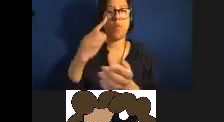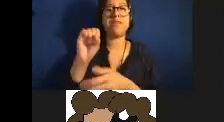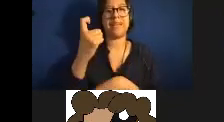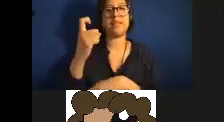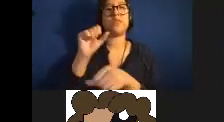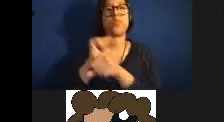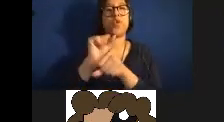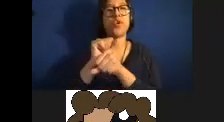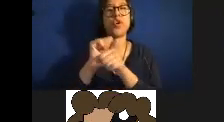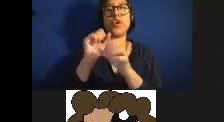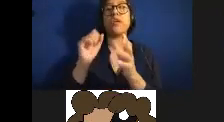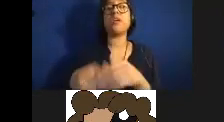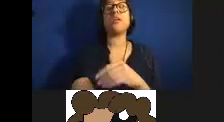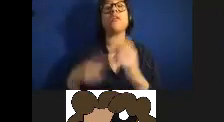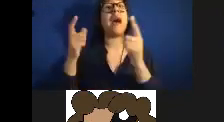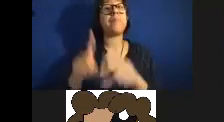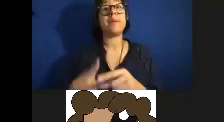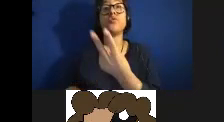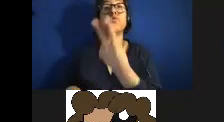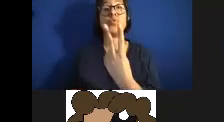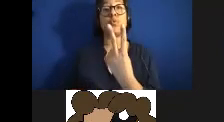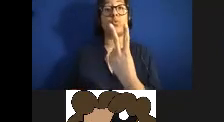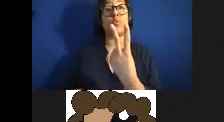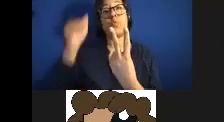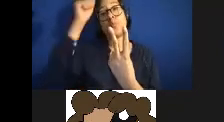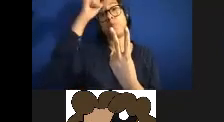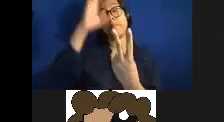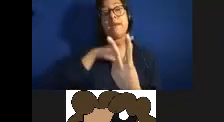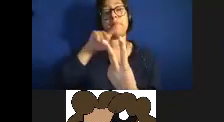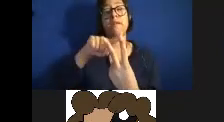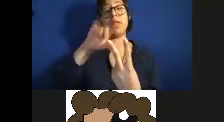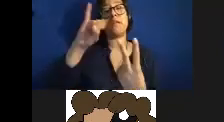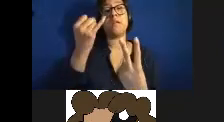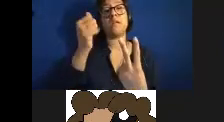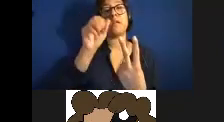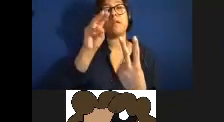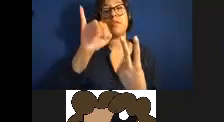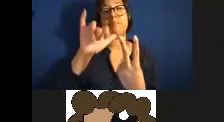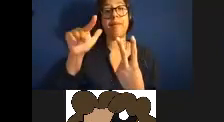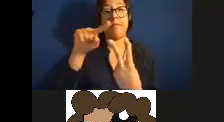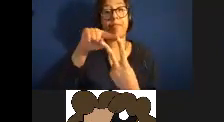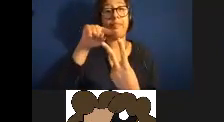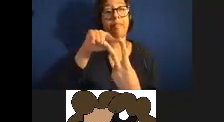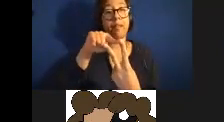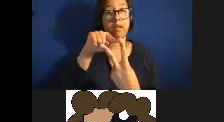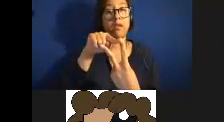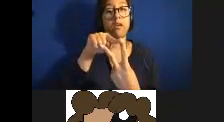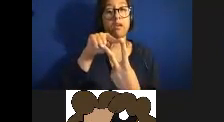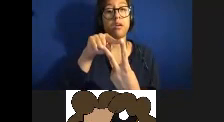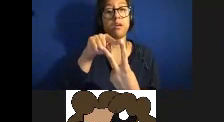Jamil. No, actually two. One of them's name was Jamil. And he was actually a friend